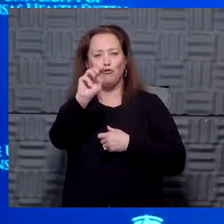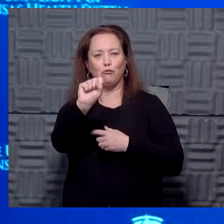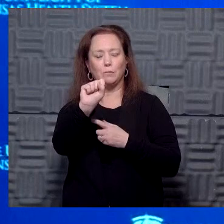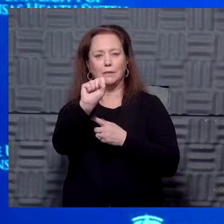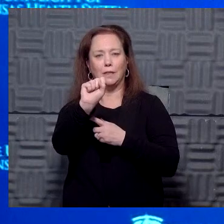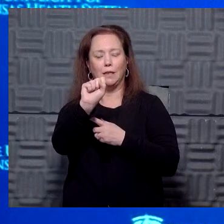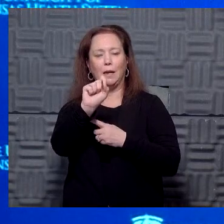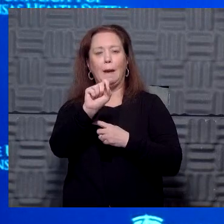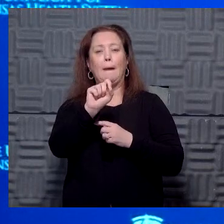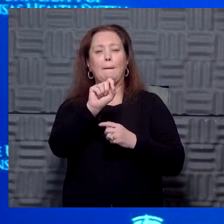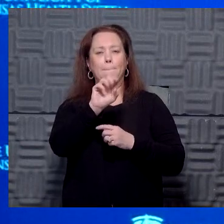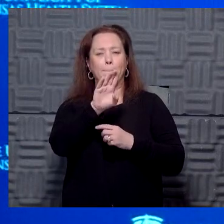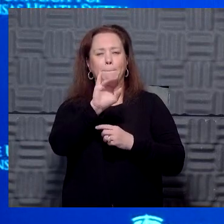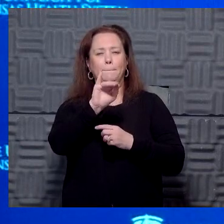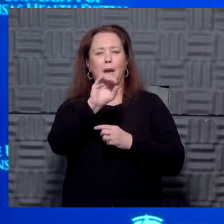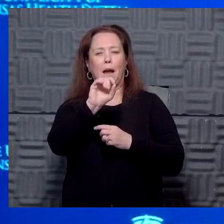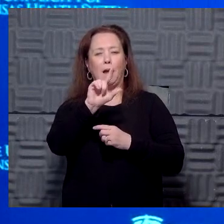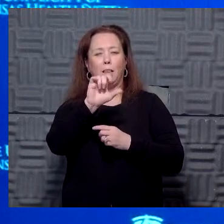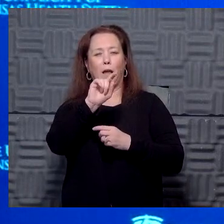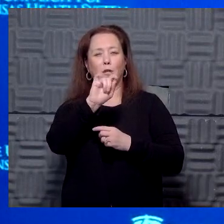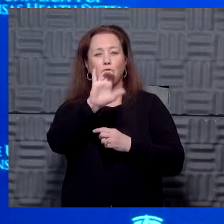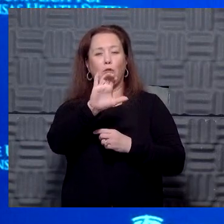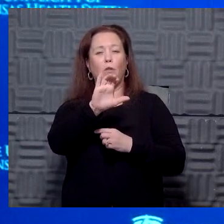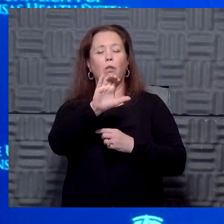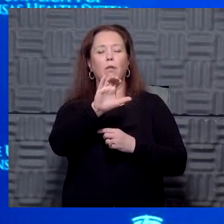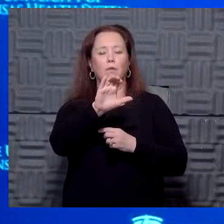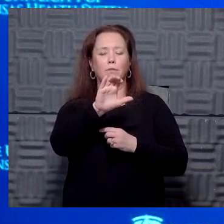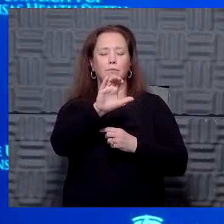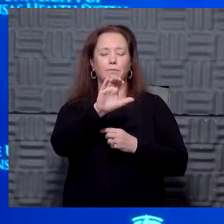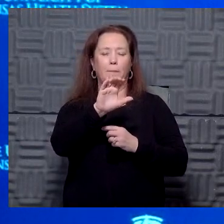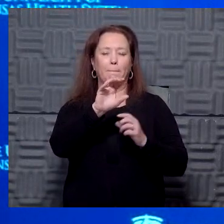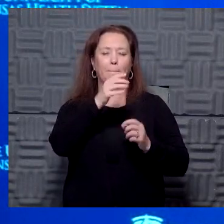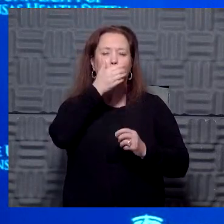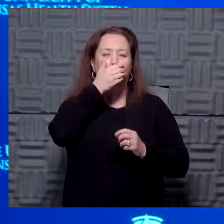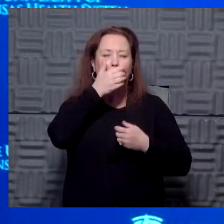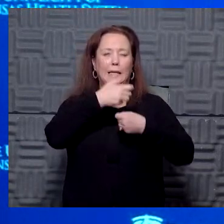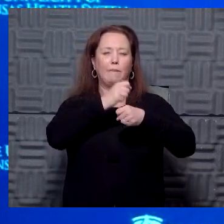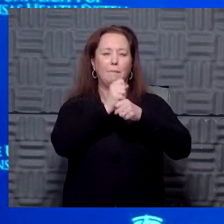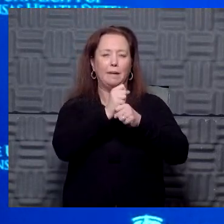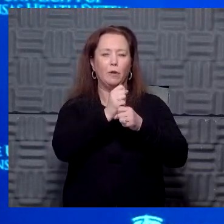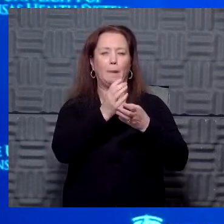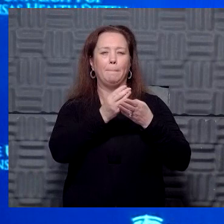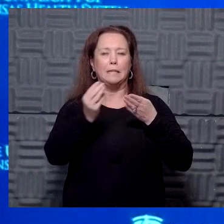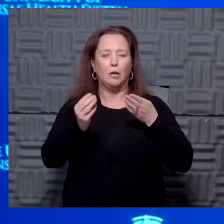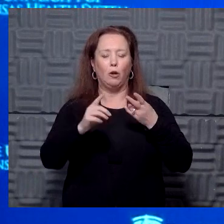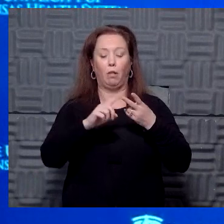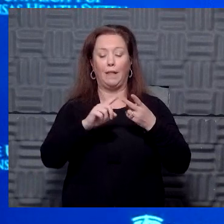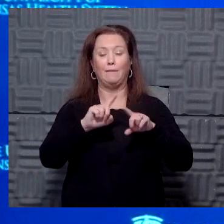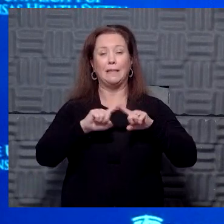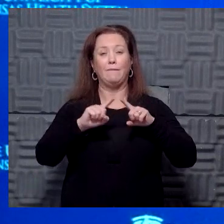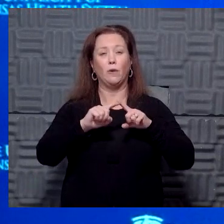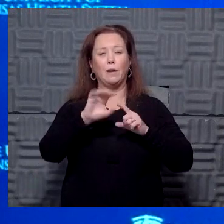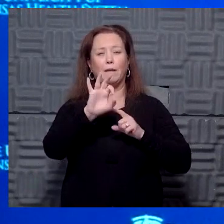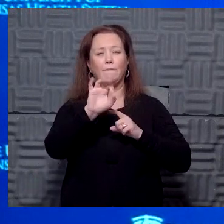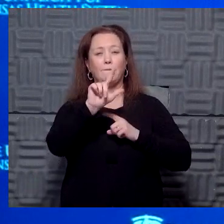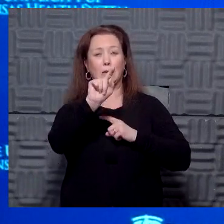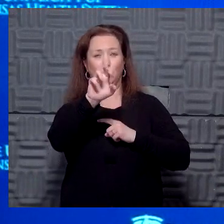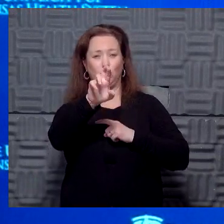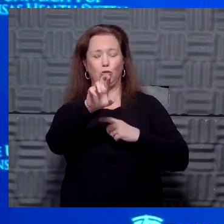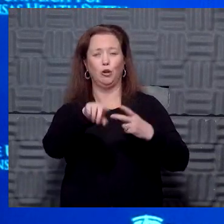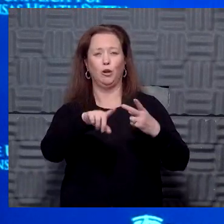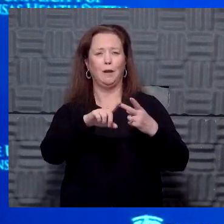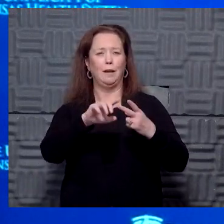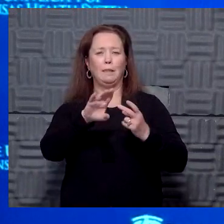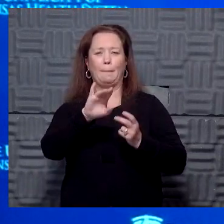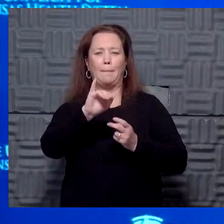And biologic masks are just made a lot differently than that. They're made of a different material. They have a different filtering ability. They're just a